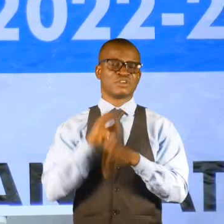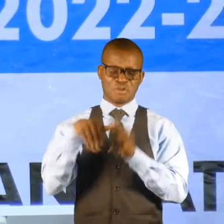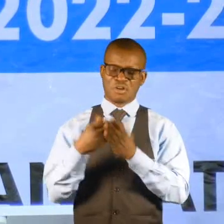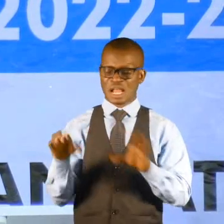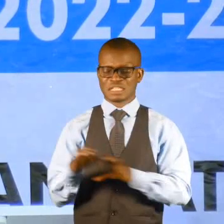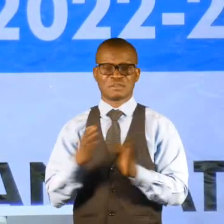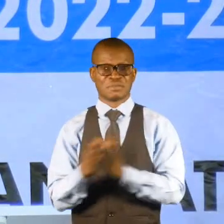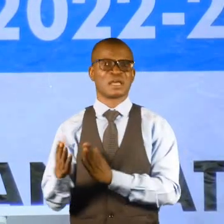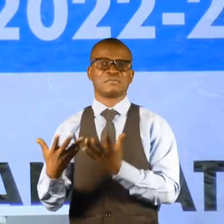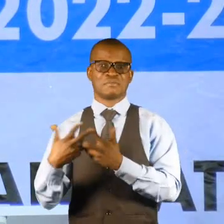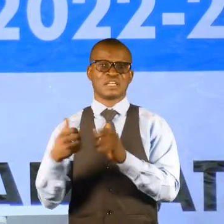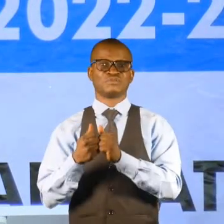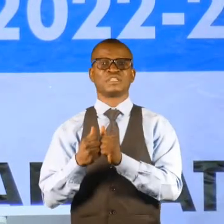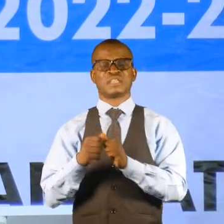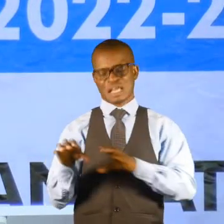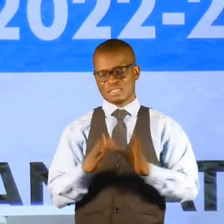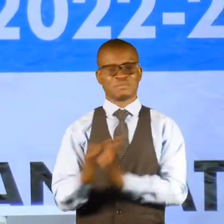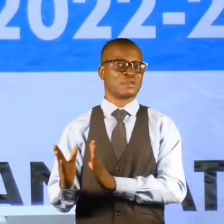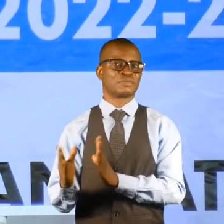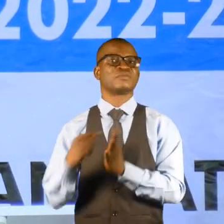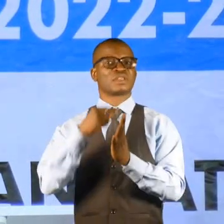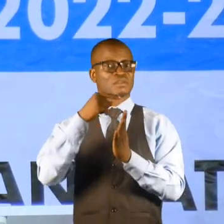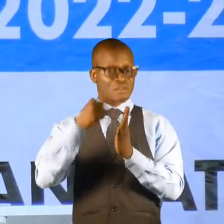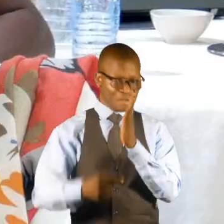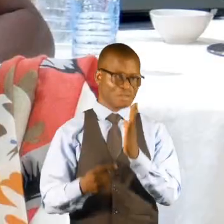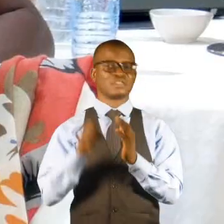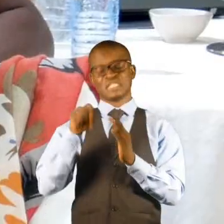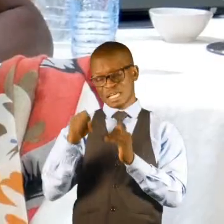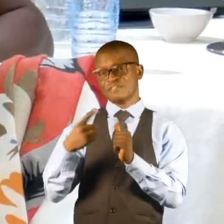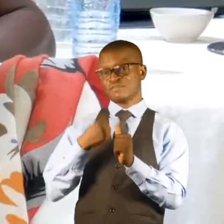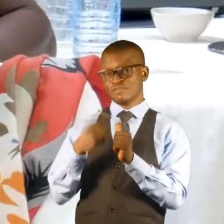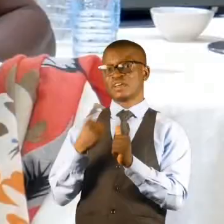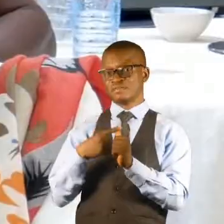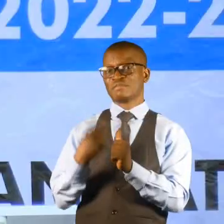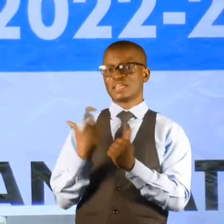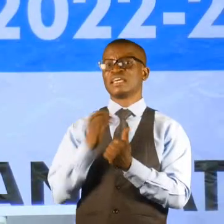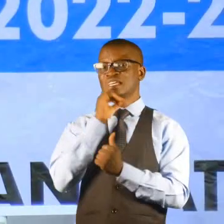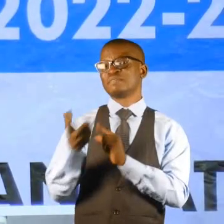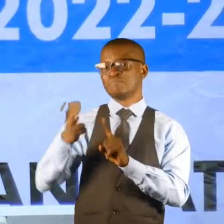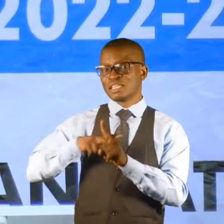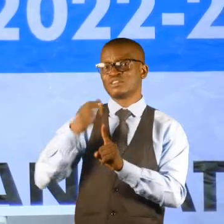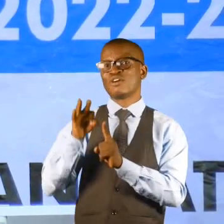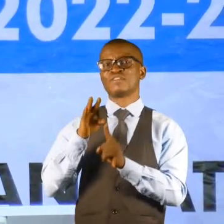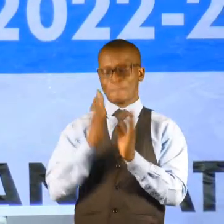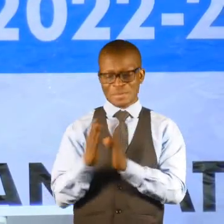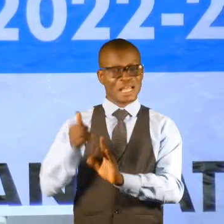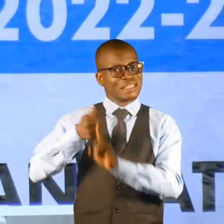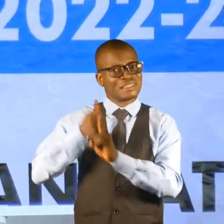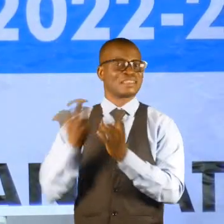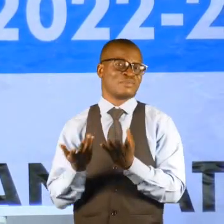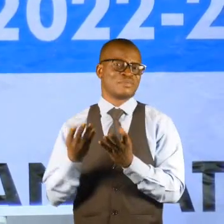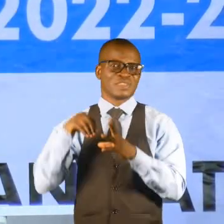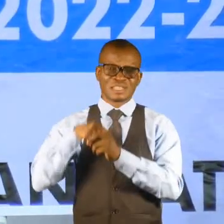of the development of the action plan in alignment with the action plan. They are, of course, first and foremost actually the